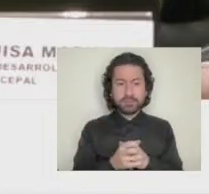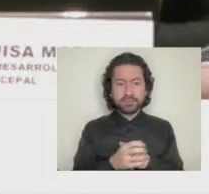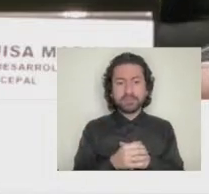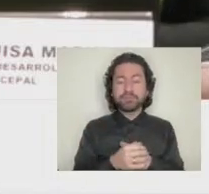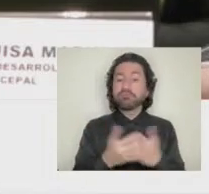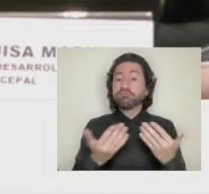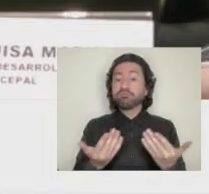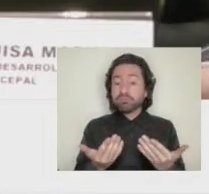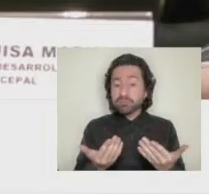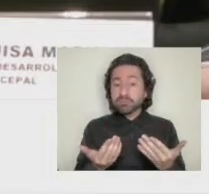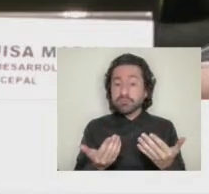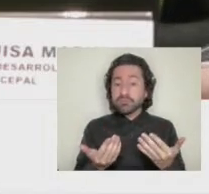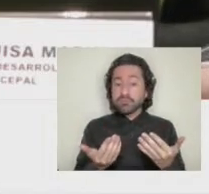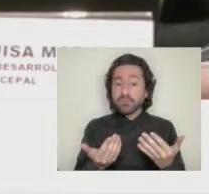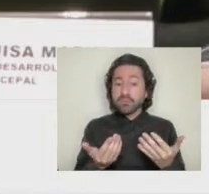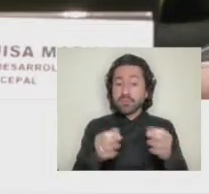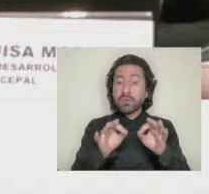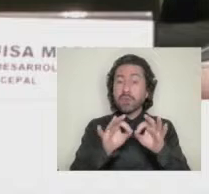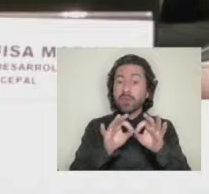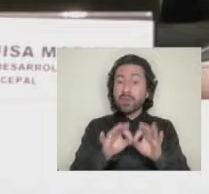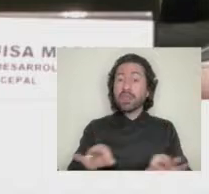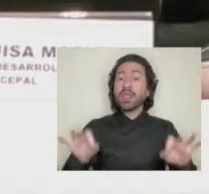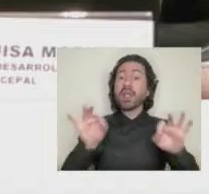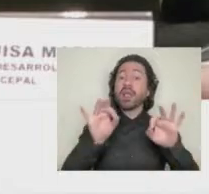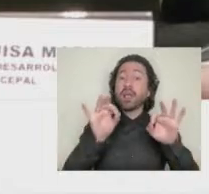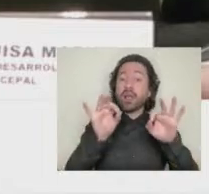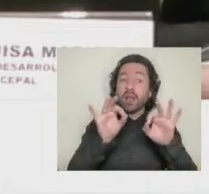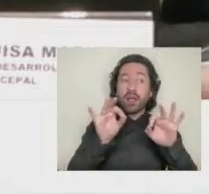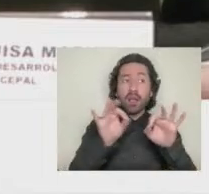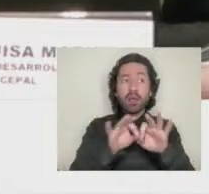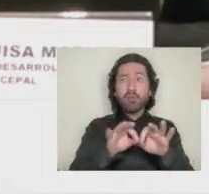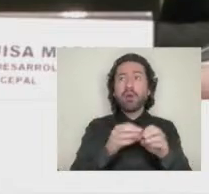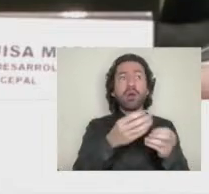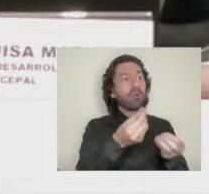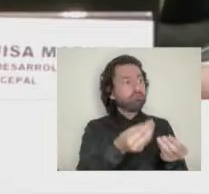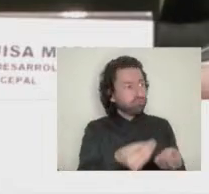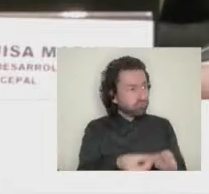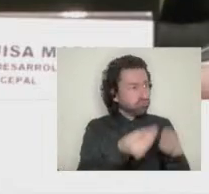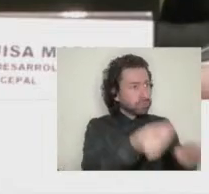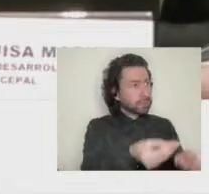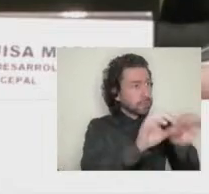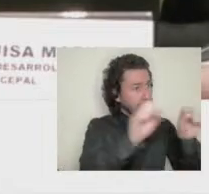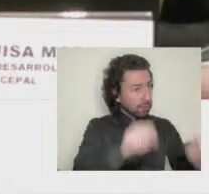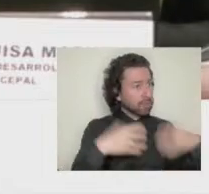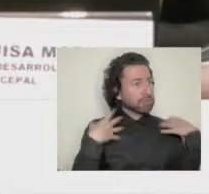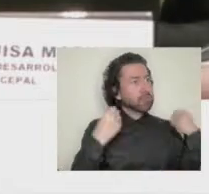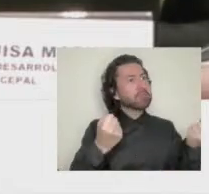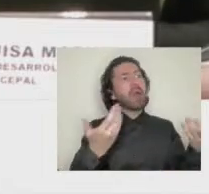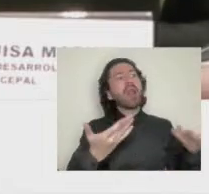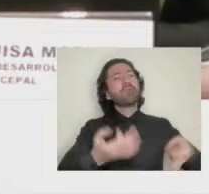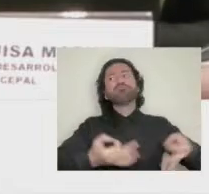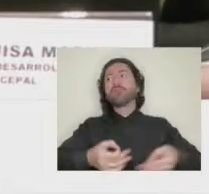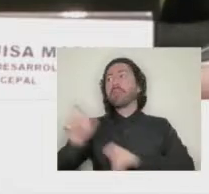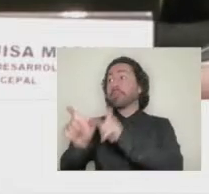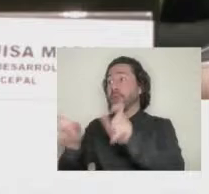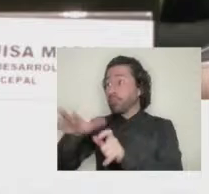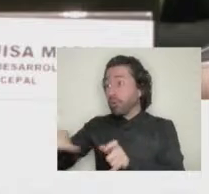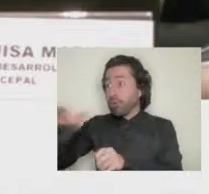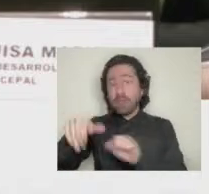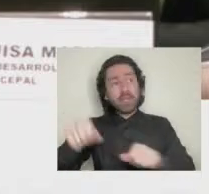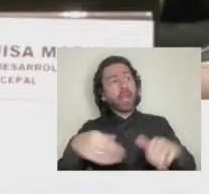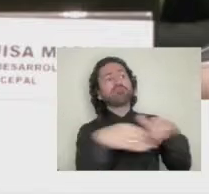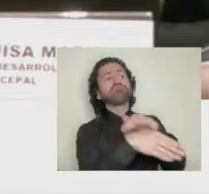access to health is one of the main social determinants of health. As a result, it's important to guarantee the